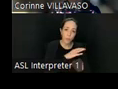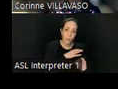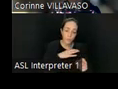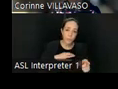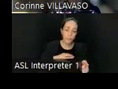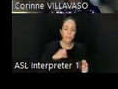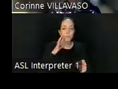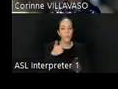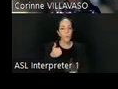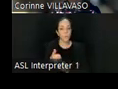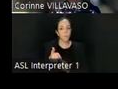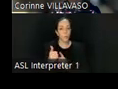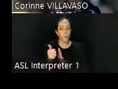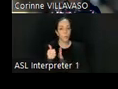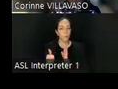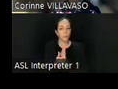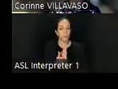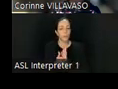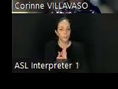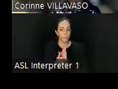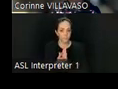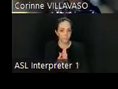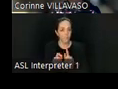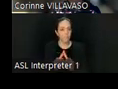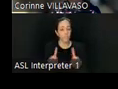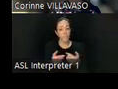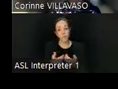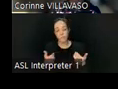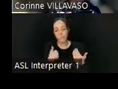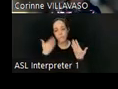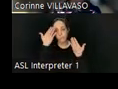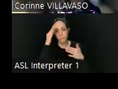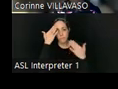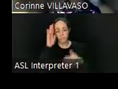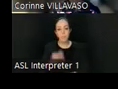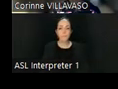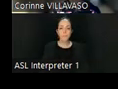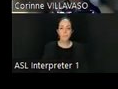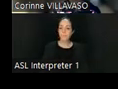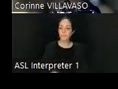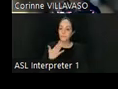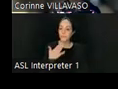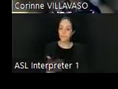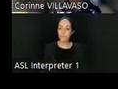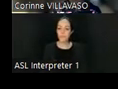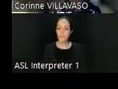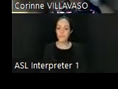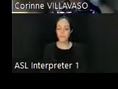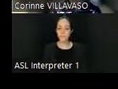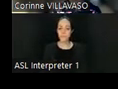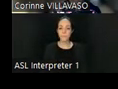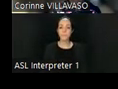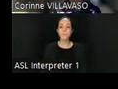own agenda, or own definition, or part of the independent judgment one. Thank you. Thank you.